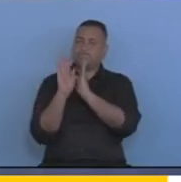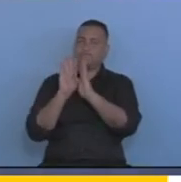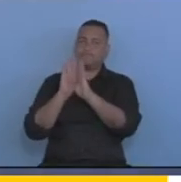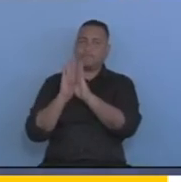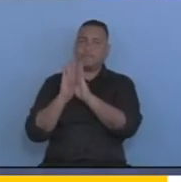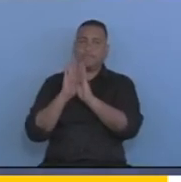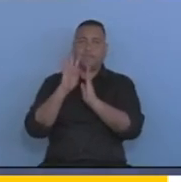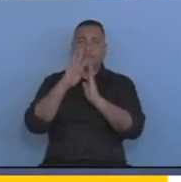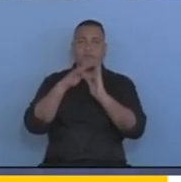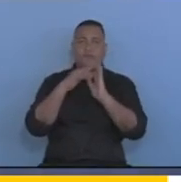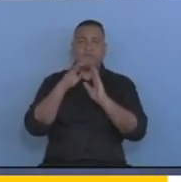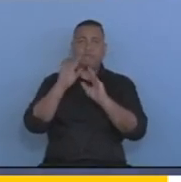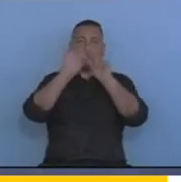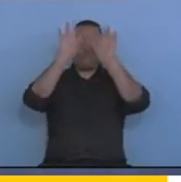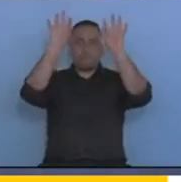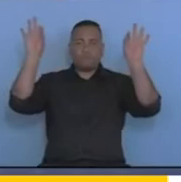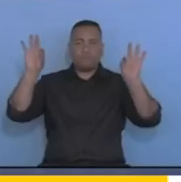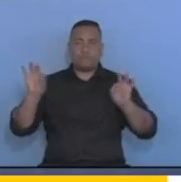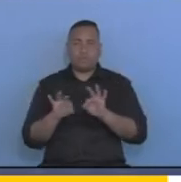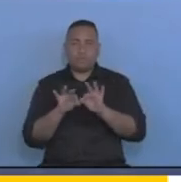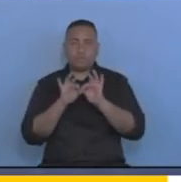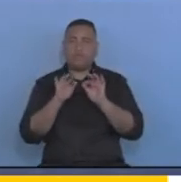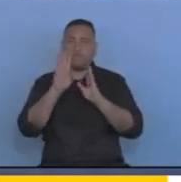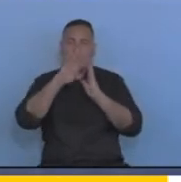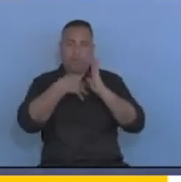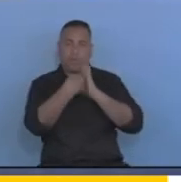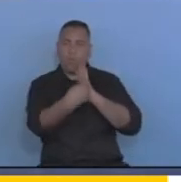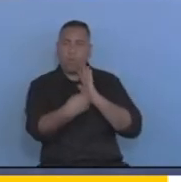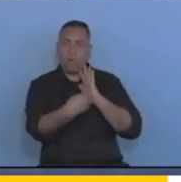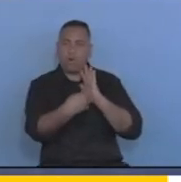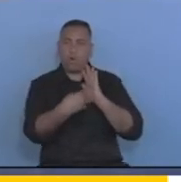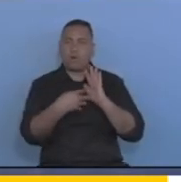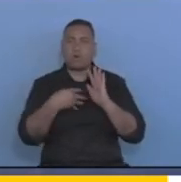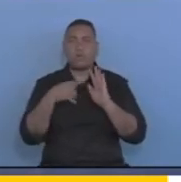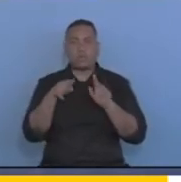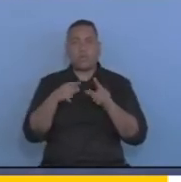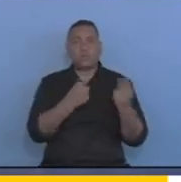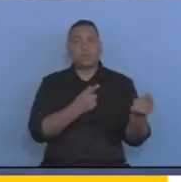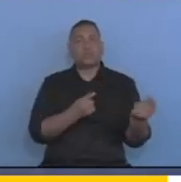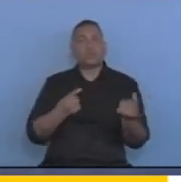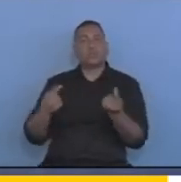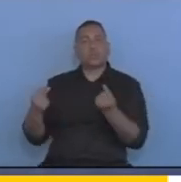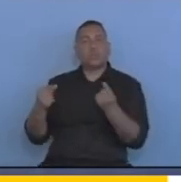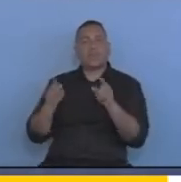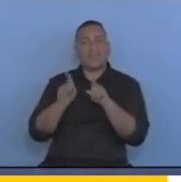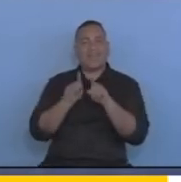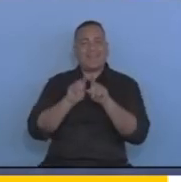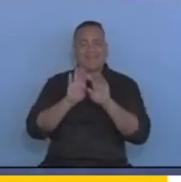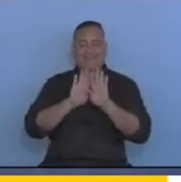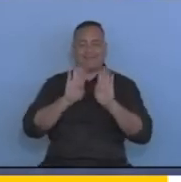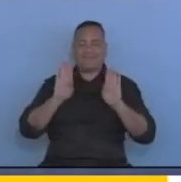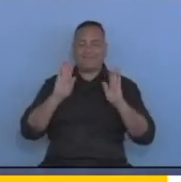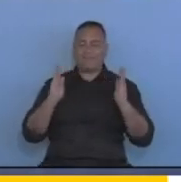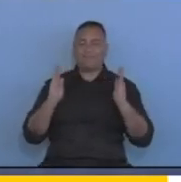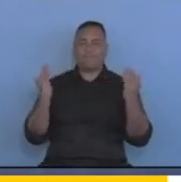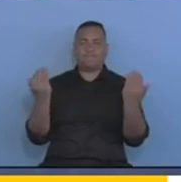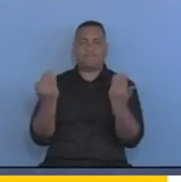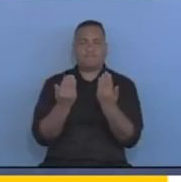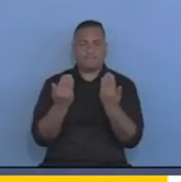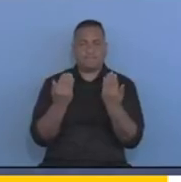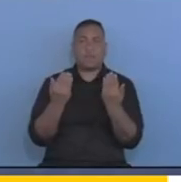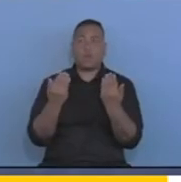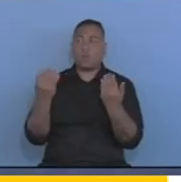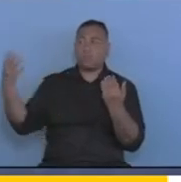main stuff that the carpenter does. They do the formwork. Okay. Then a carpenter, they also build the